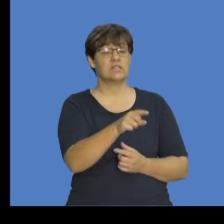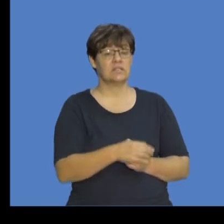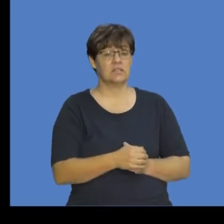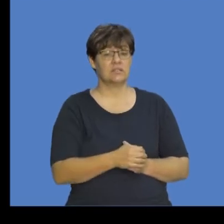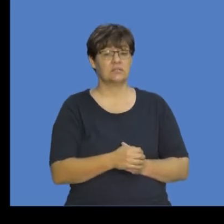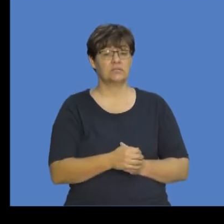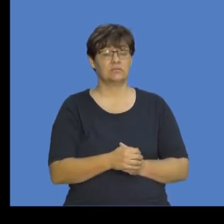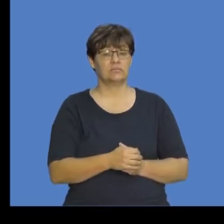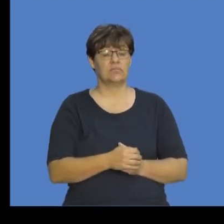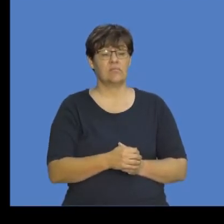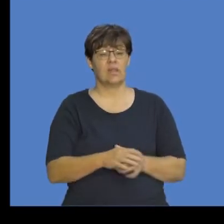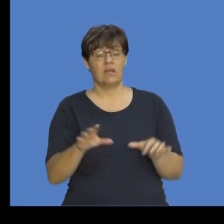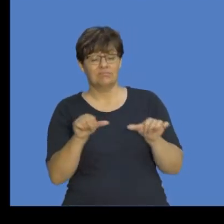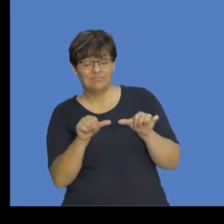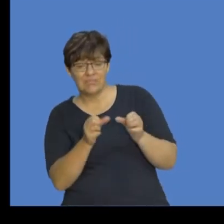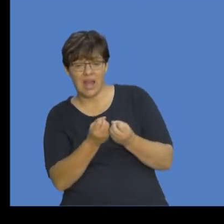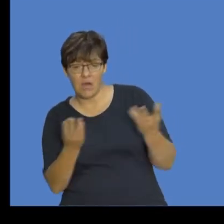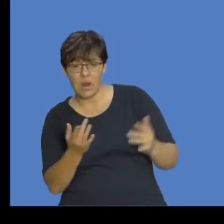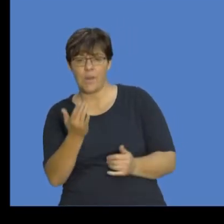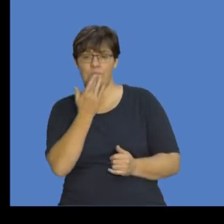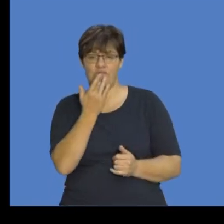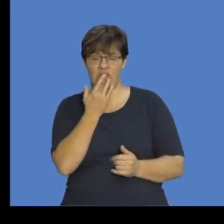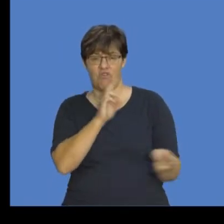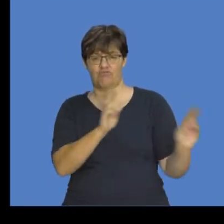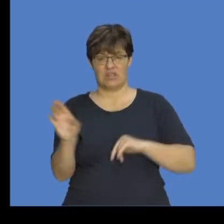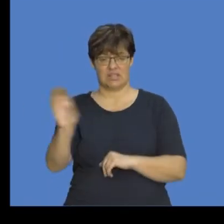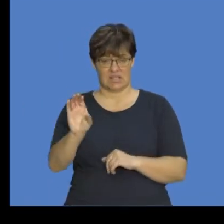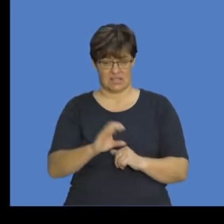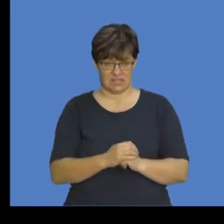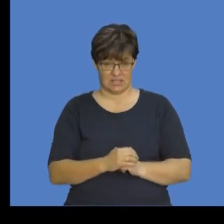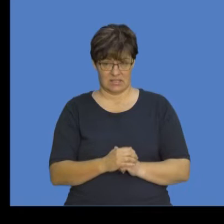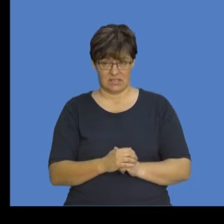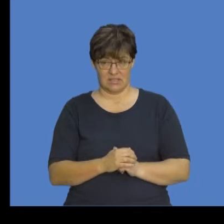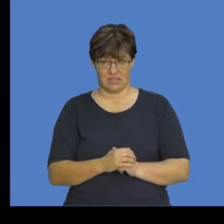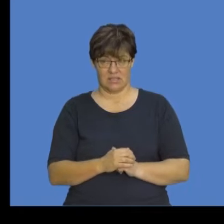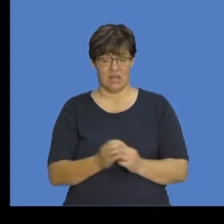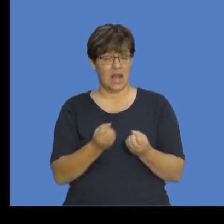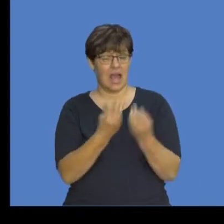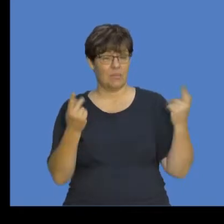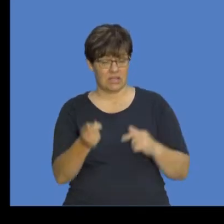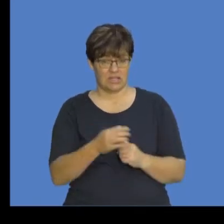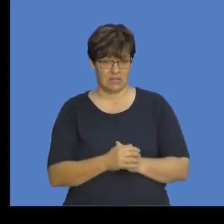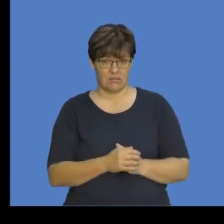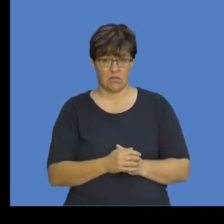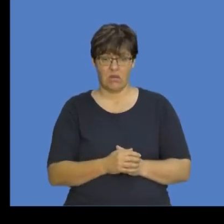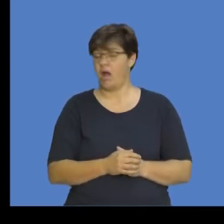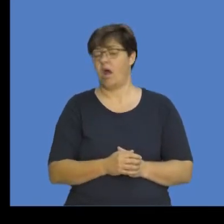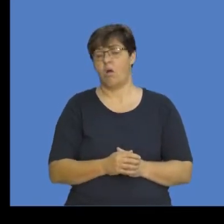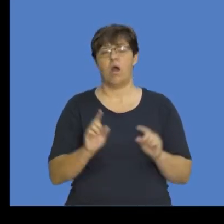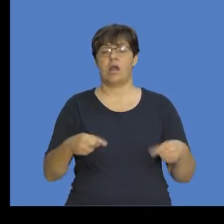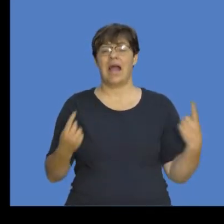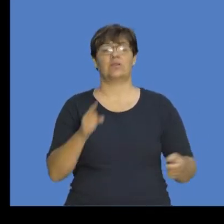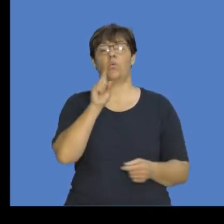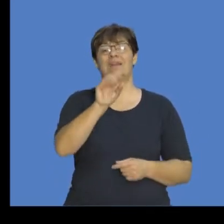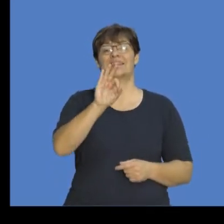The question is, what is the proportion of children who preferred ready salted? How many? We